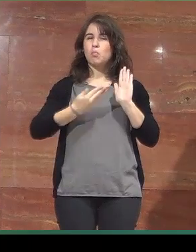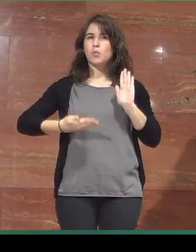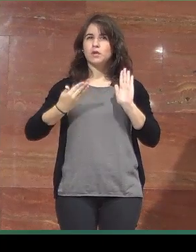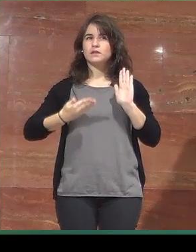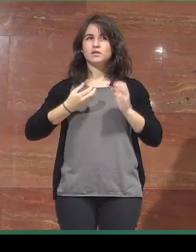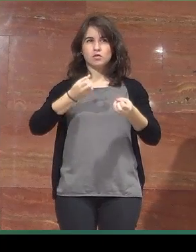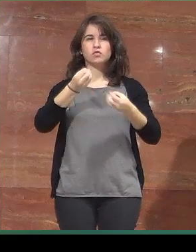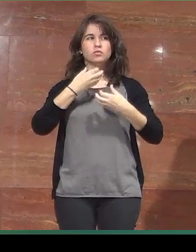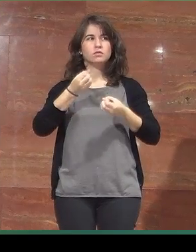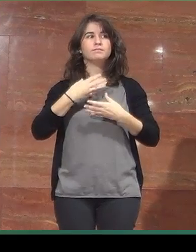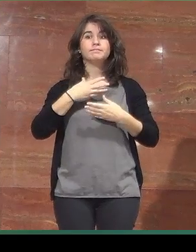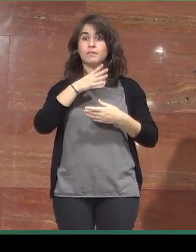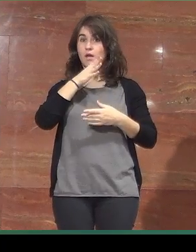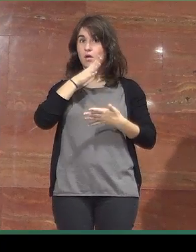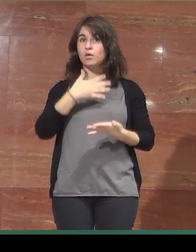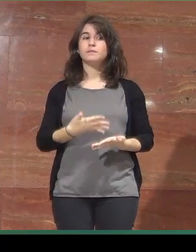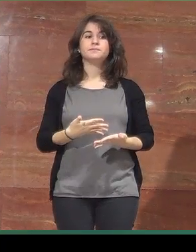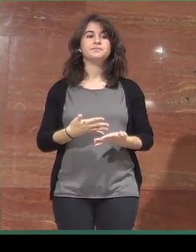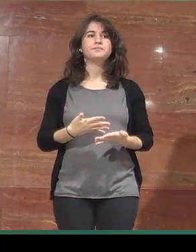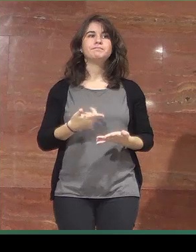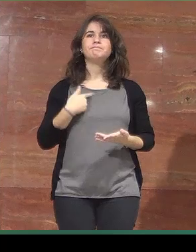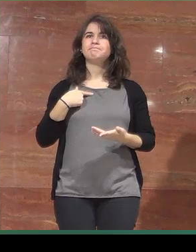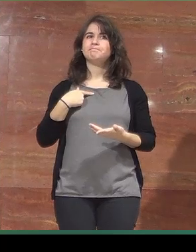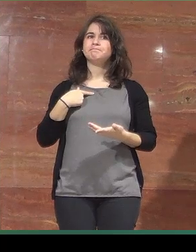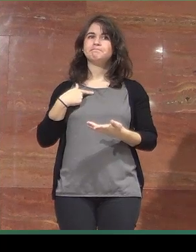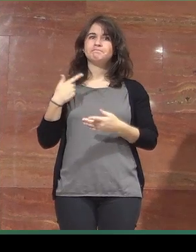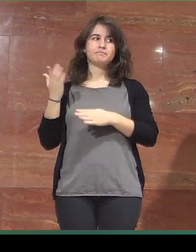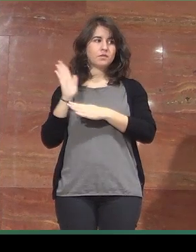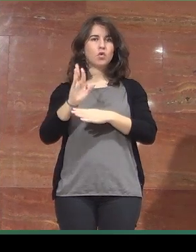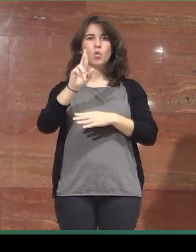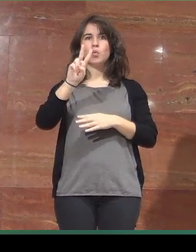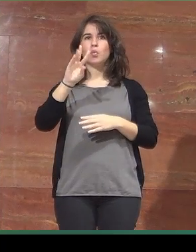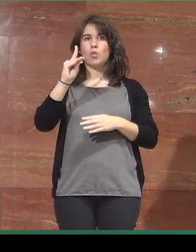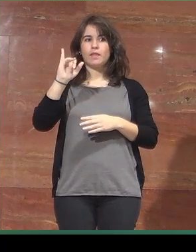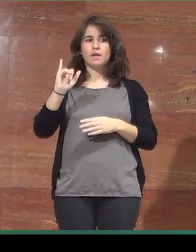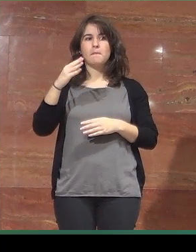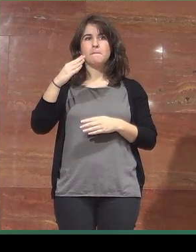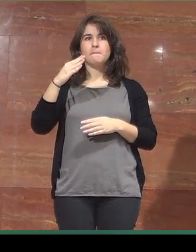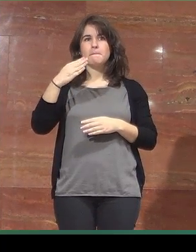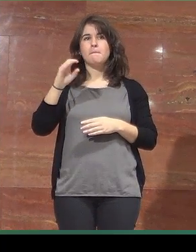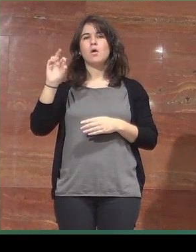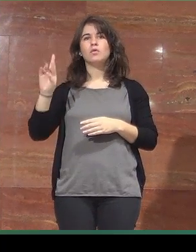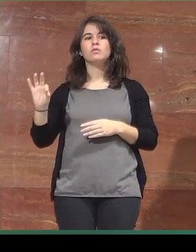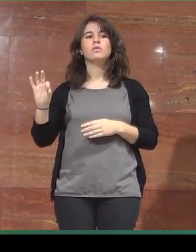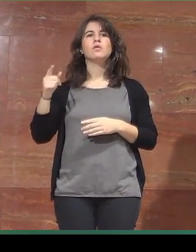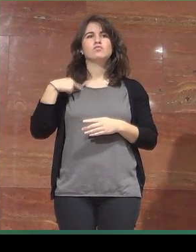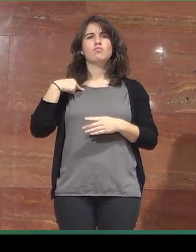jornada. A continuación nos va a hablar Ruedi Baur. Ruedi Baur es un famoso diseñador